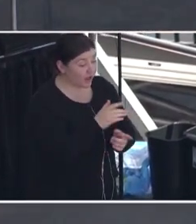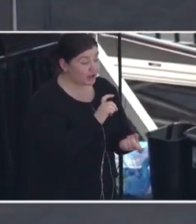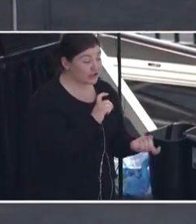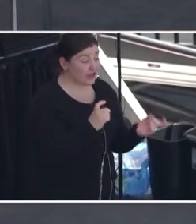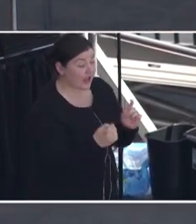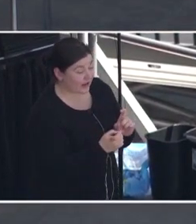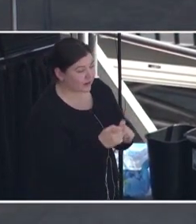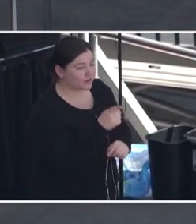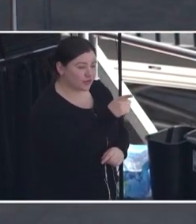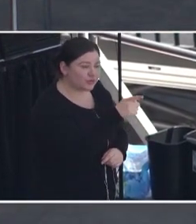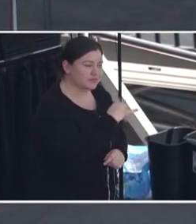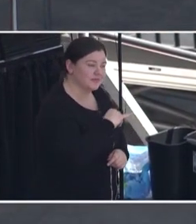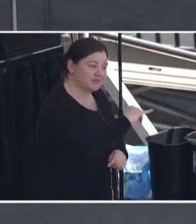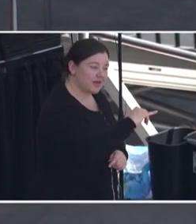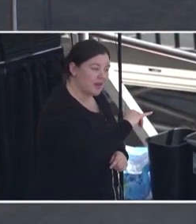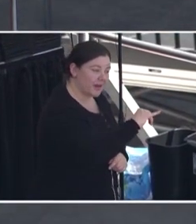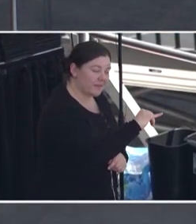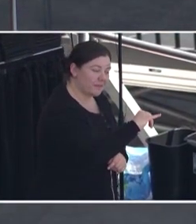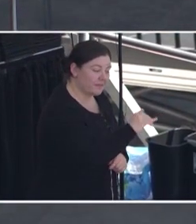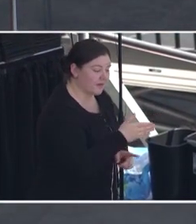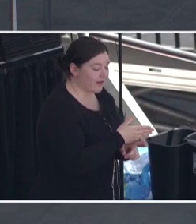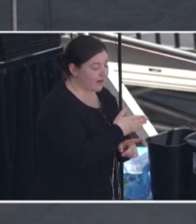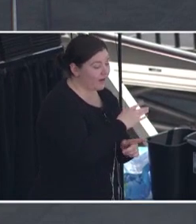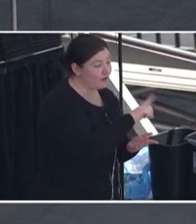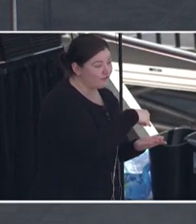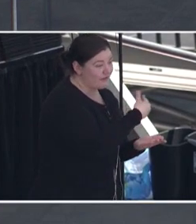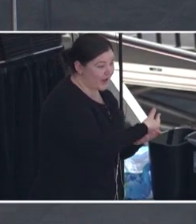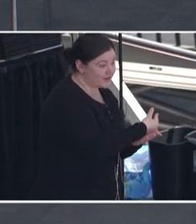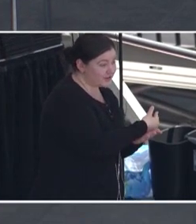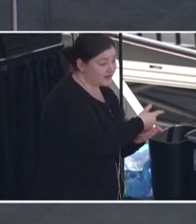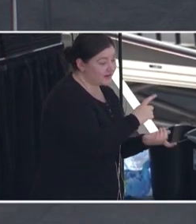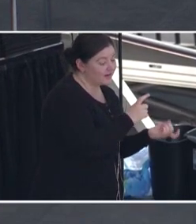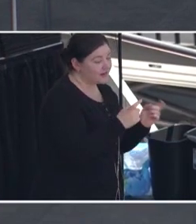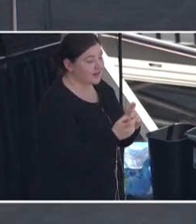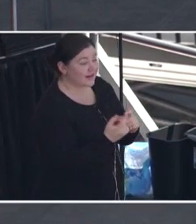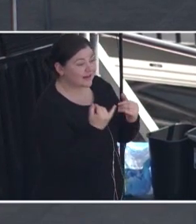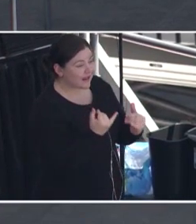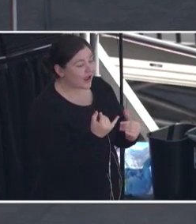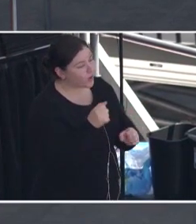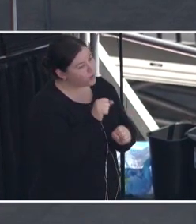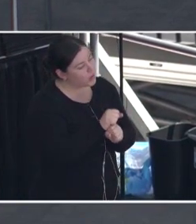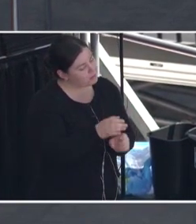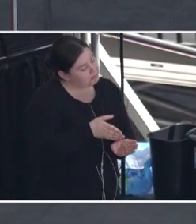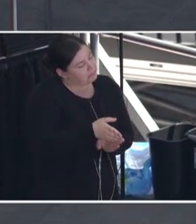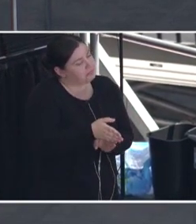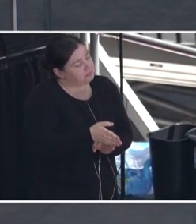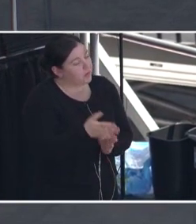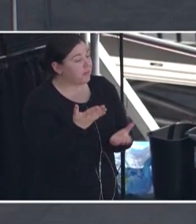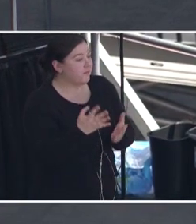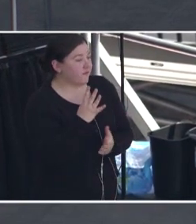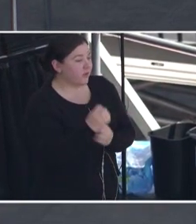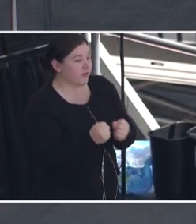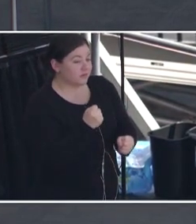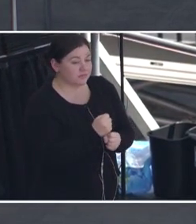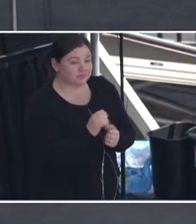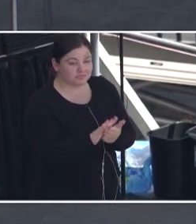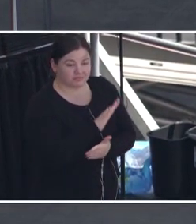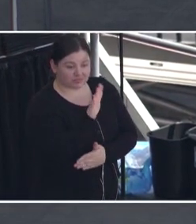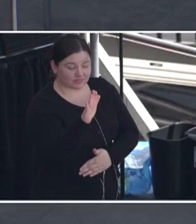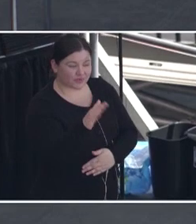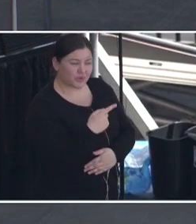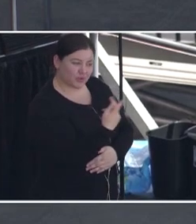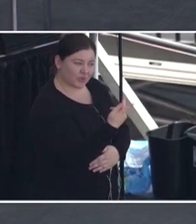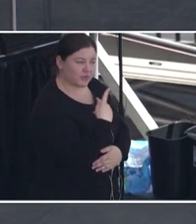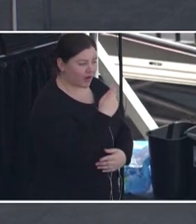from Bergen student to a career or a four-year college. So, you and I share